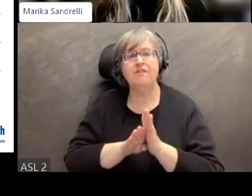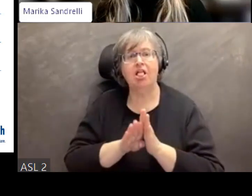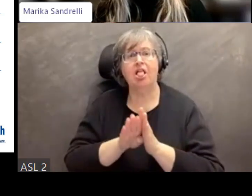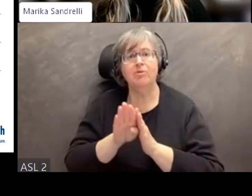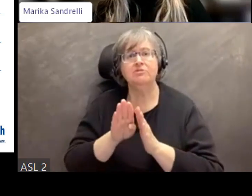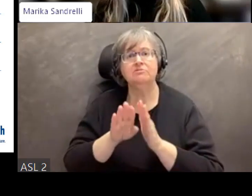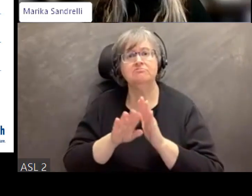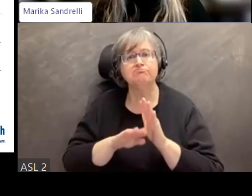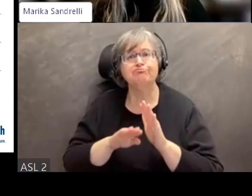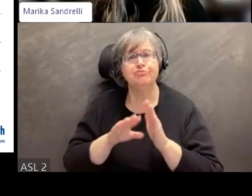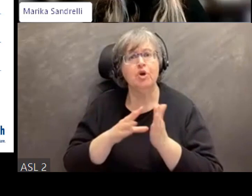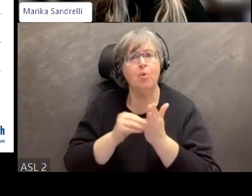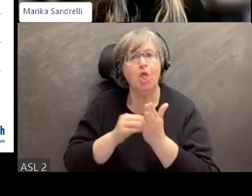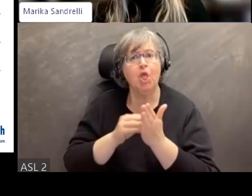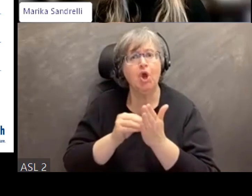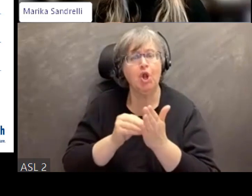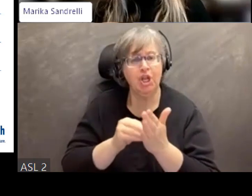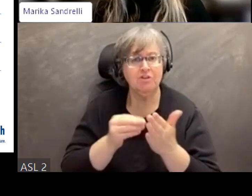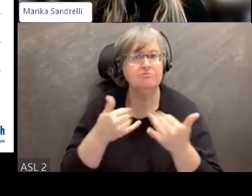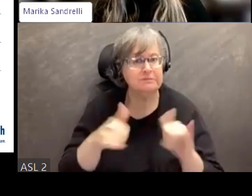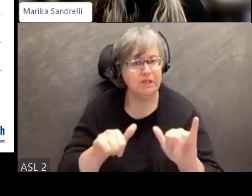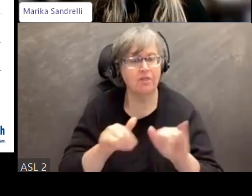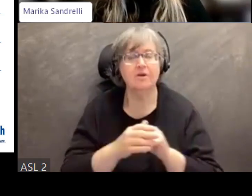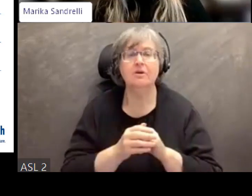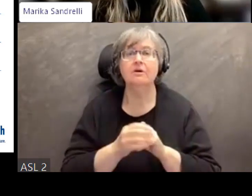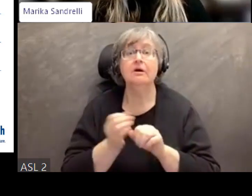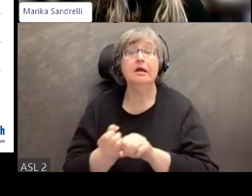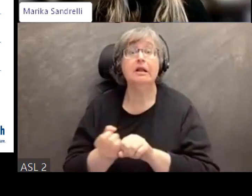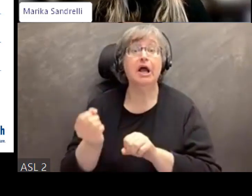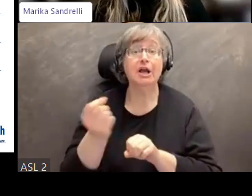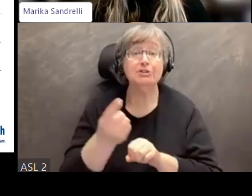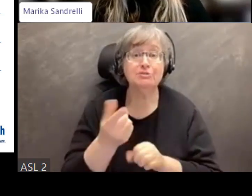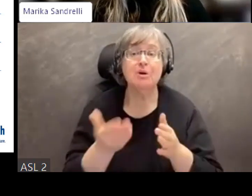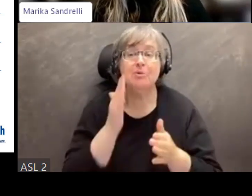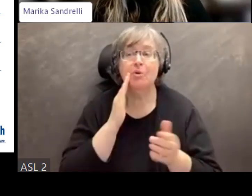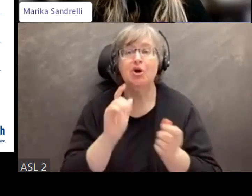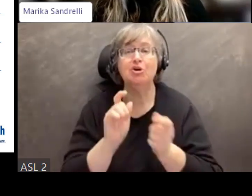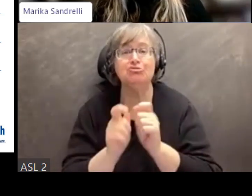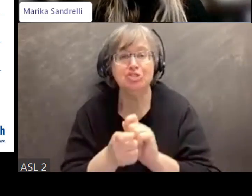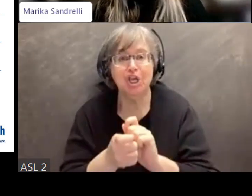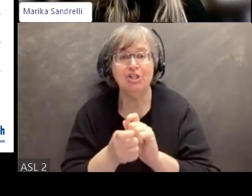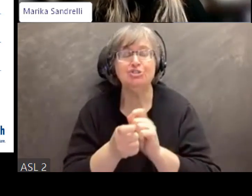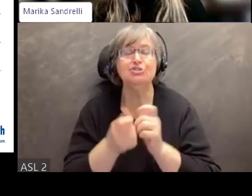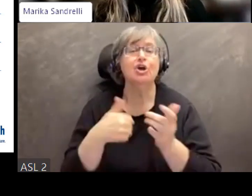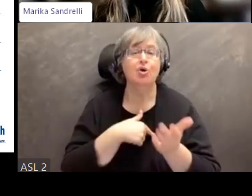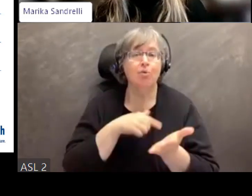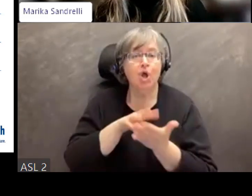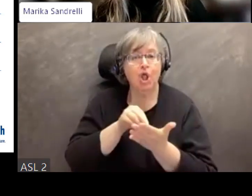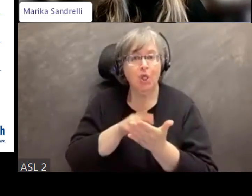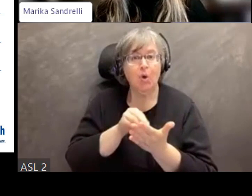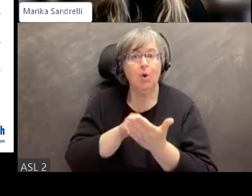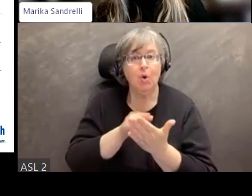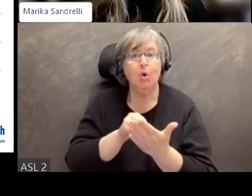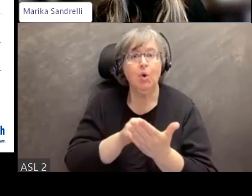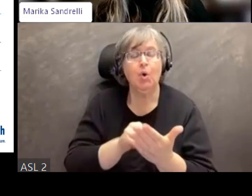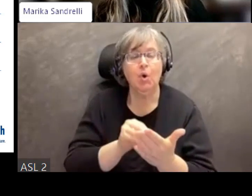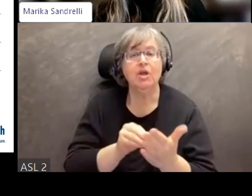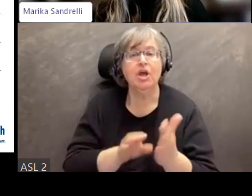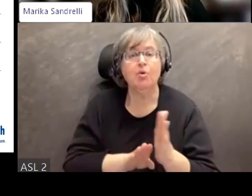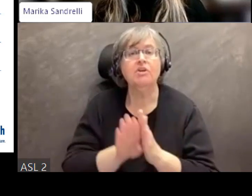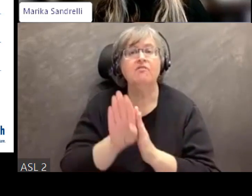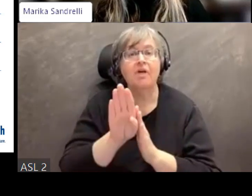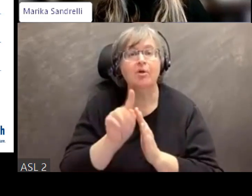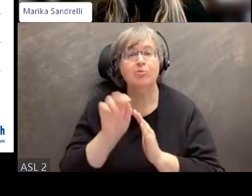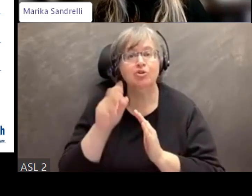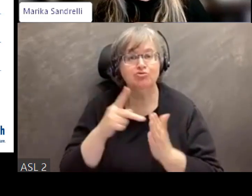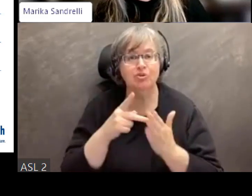developmental. We're still learning. What we're sharing today, I'm sure in a year's time will change as we learn